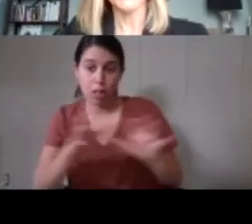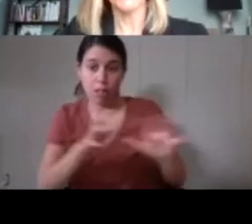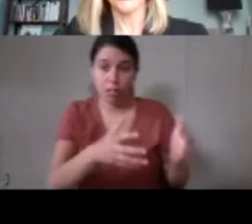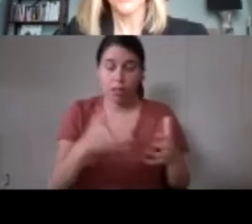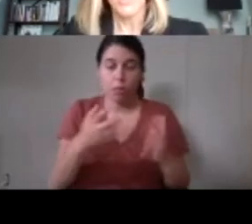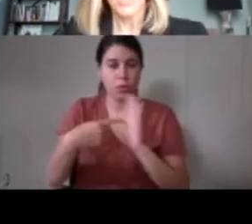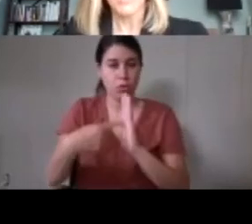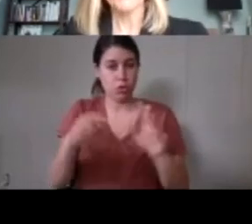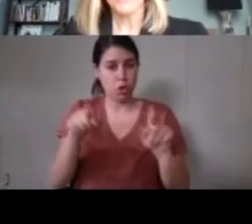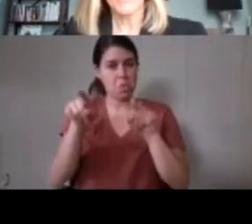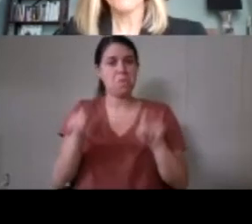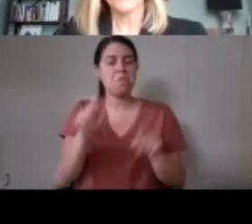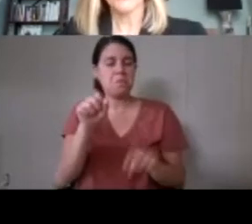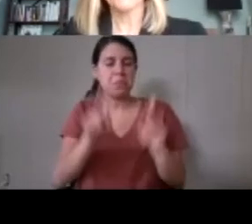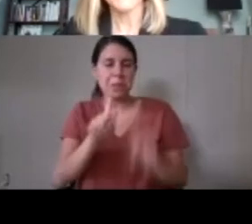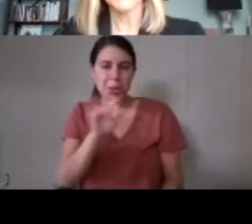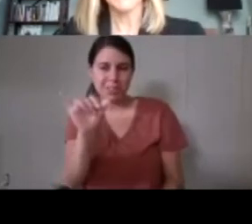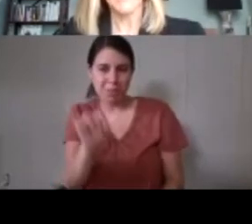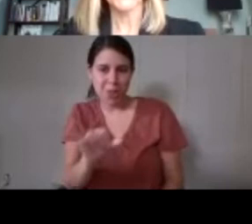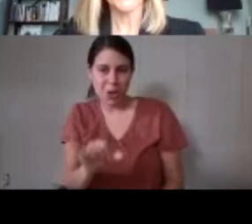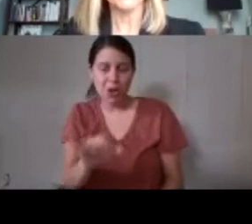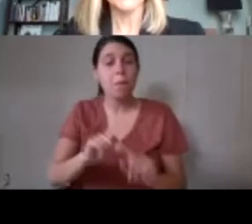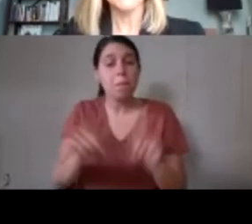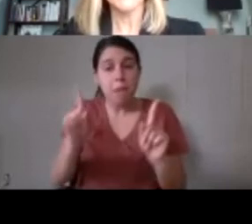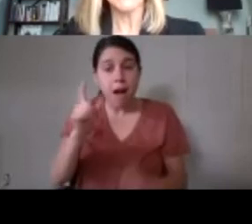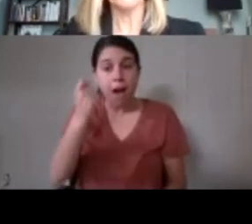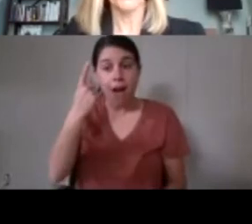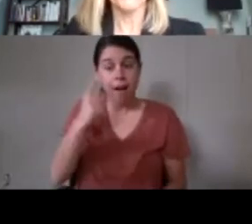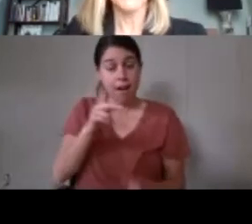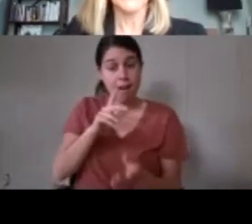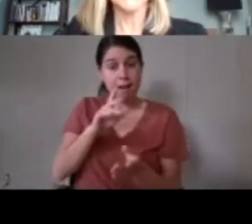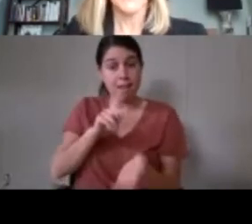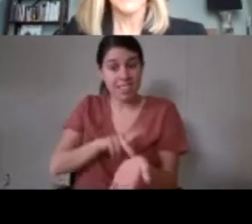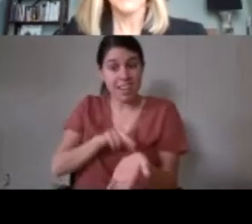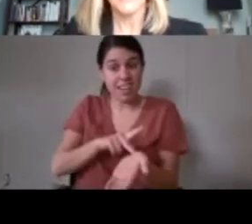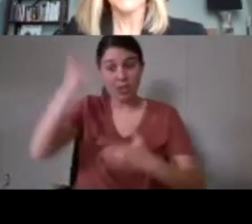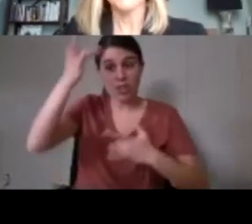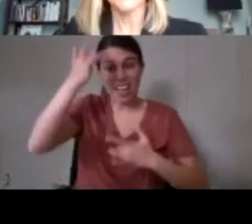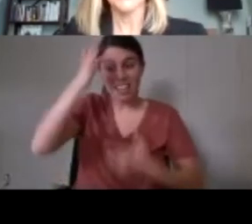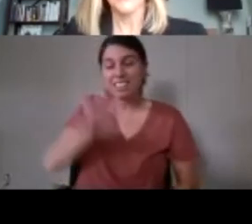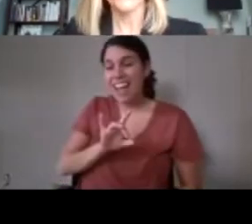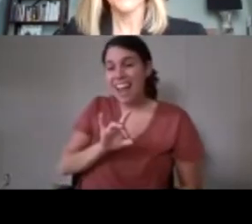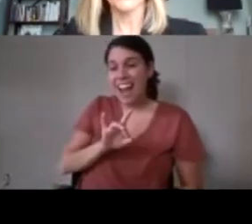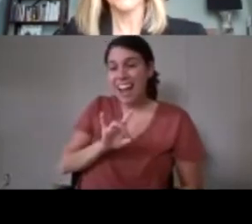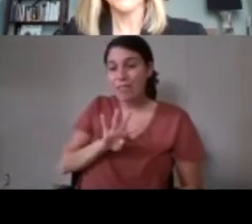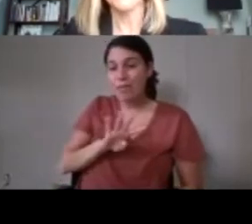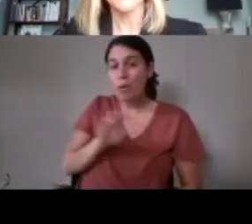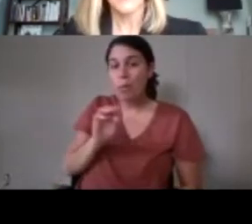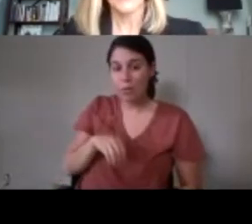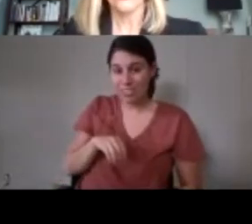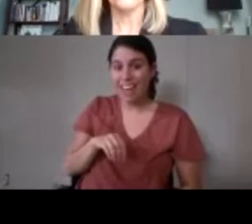are similar. However, with psychiatric illness, 84% had any psychiatric